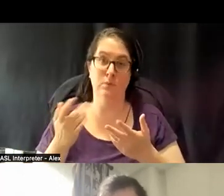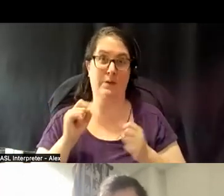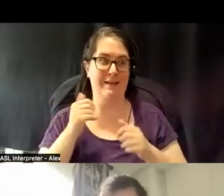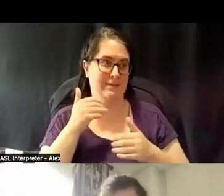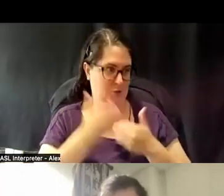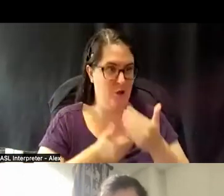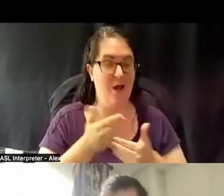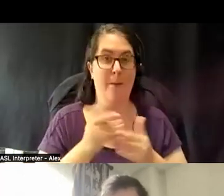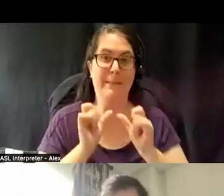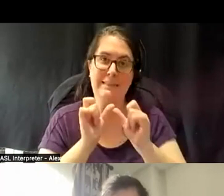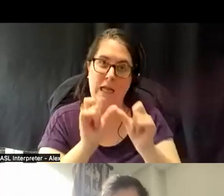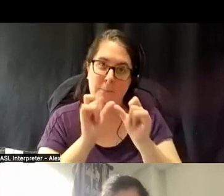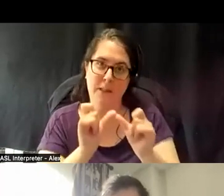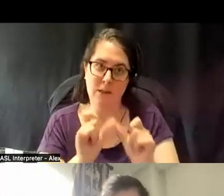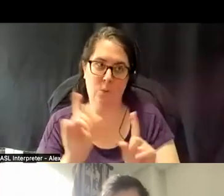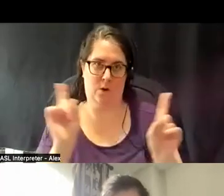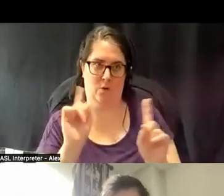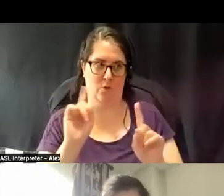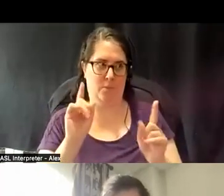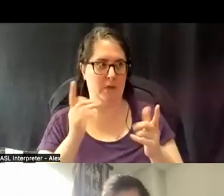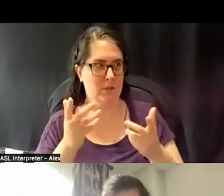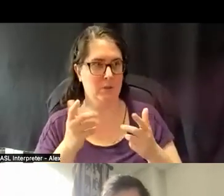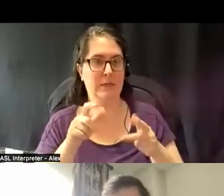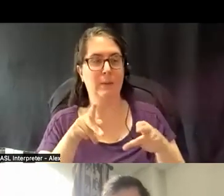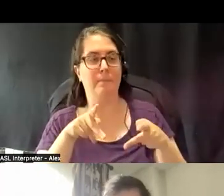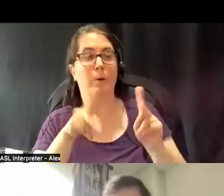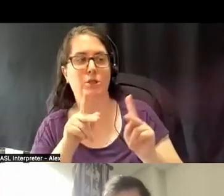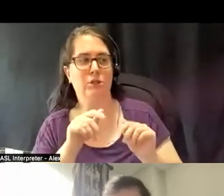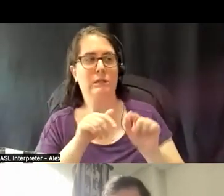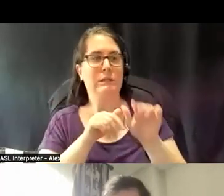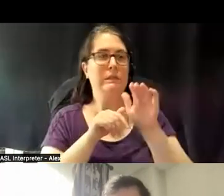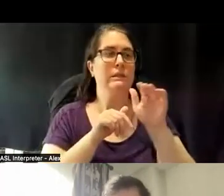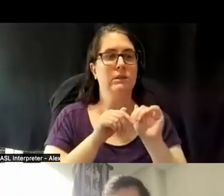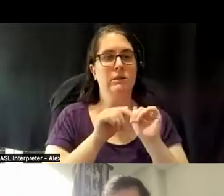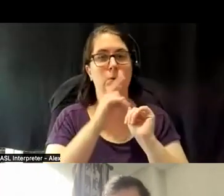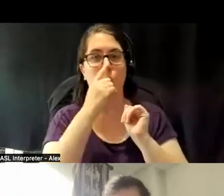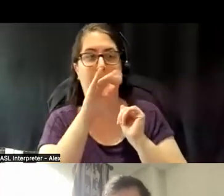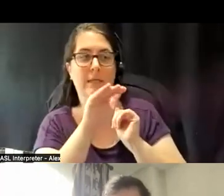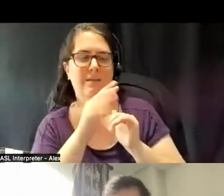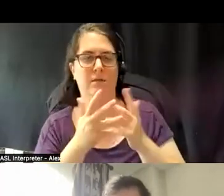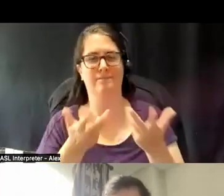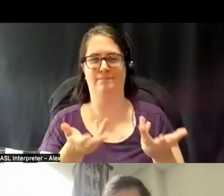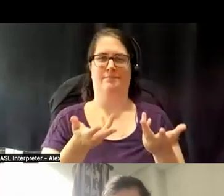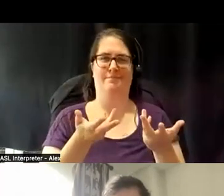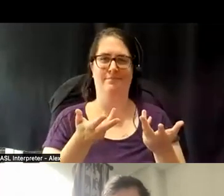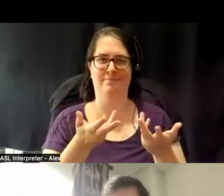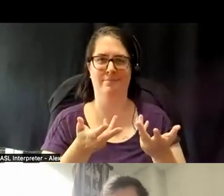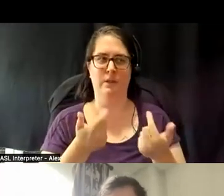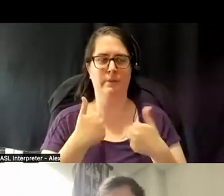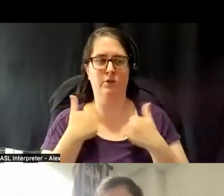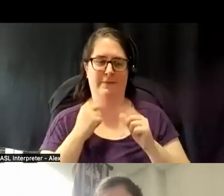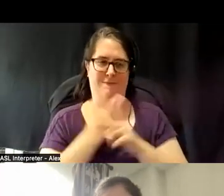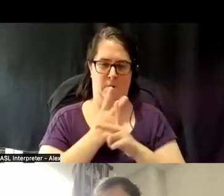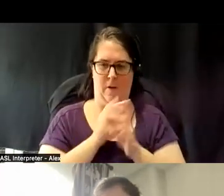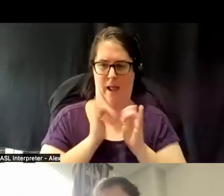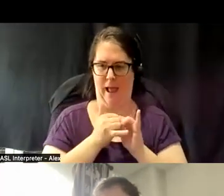looking at sustainability, you're always still asking for permission without having that regard. So we're really looking for a way for us